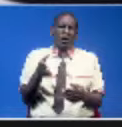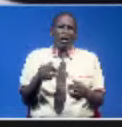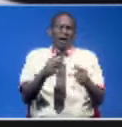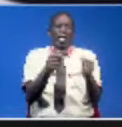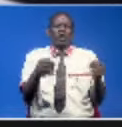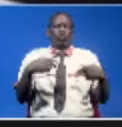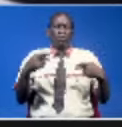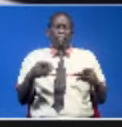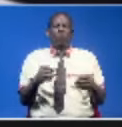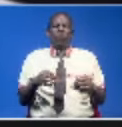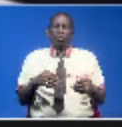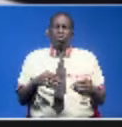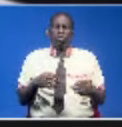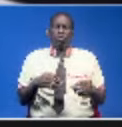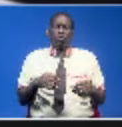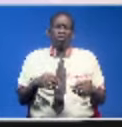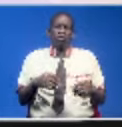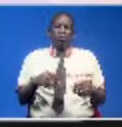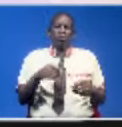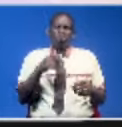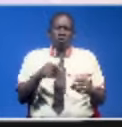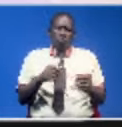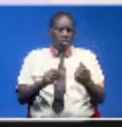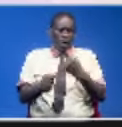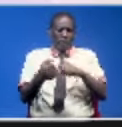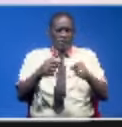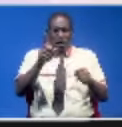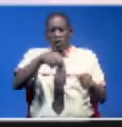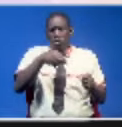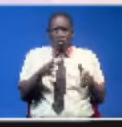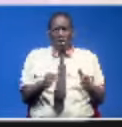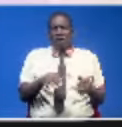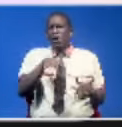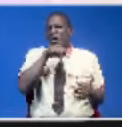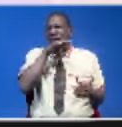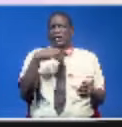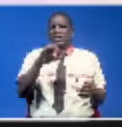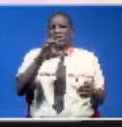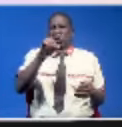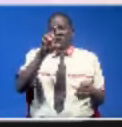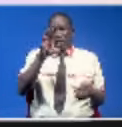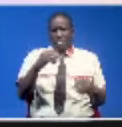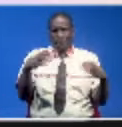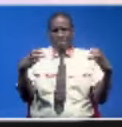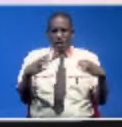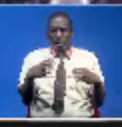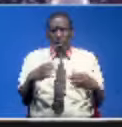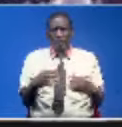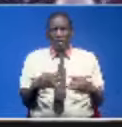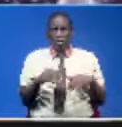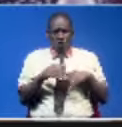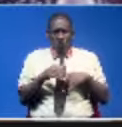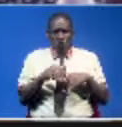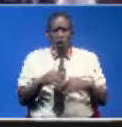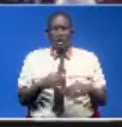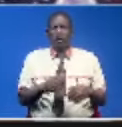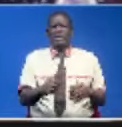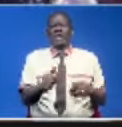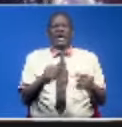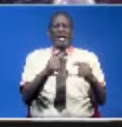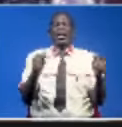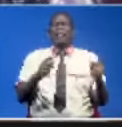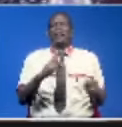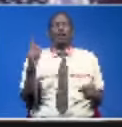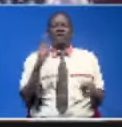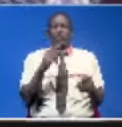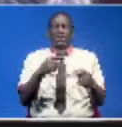culprits of these heinous acts. Odinga says the Orange Democratic Movement party abhors the violence against the protesters,